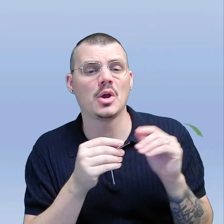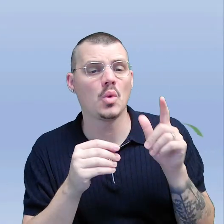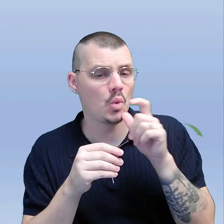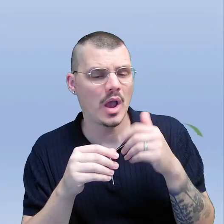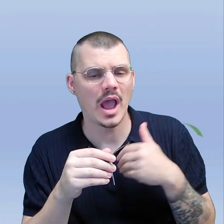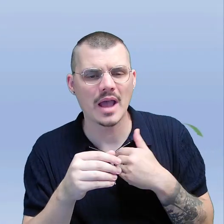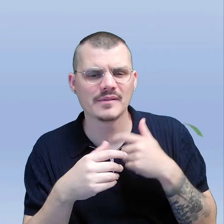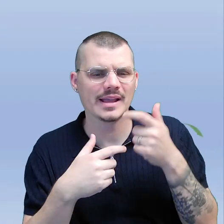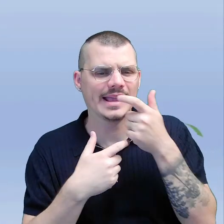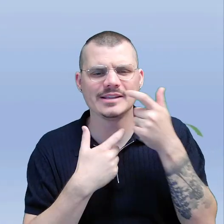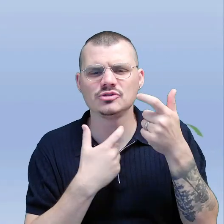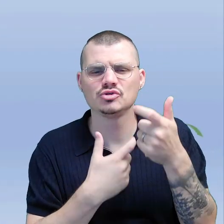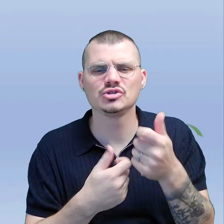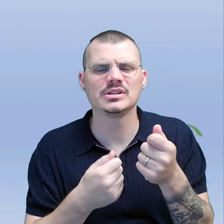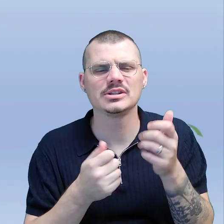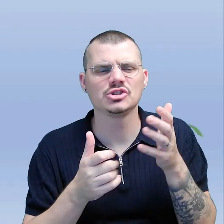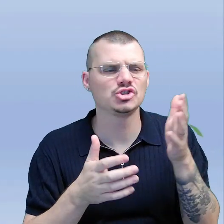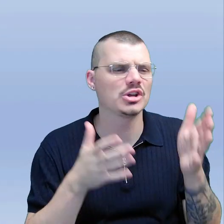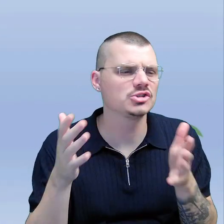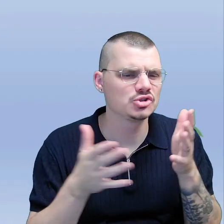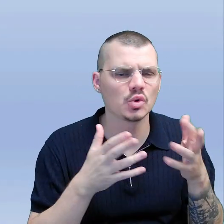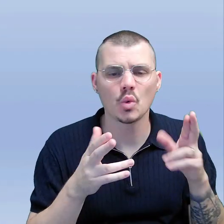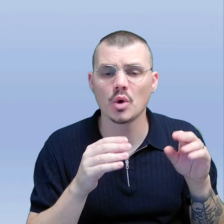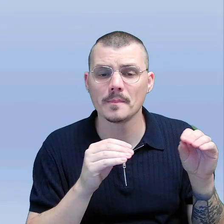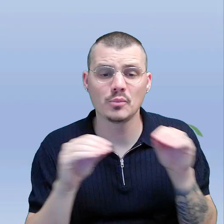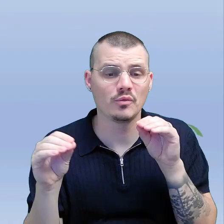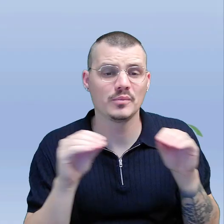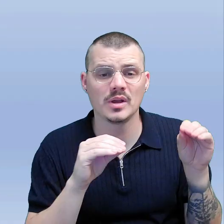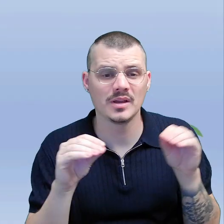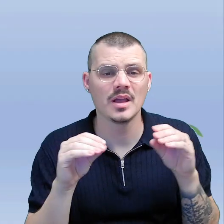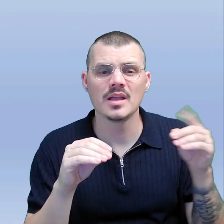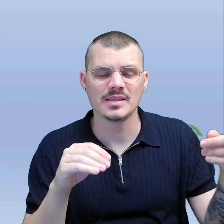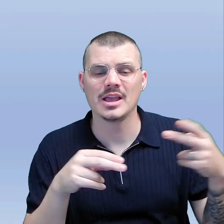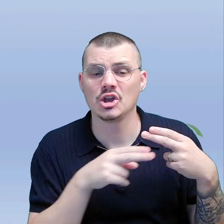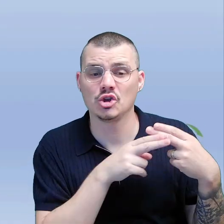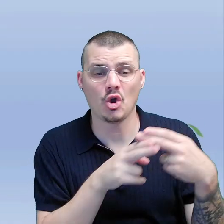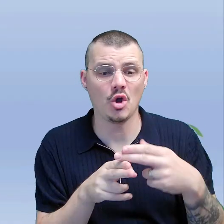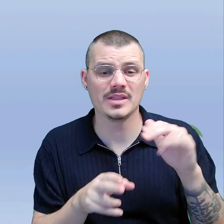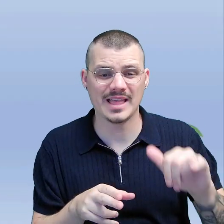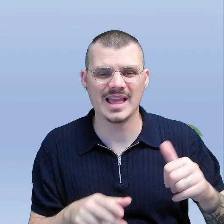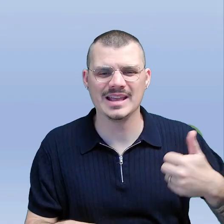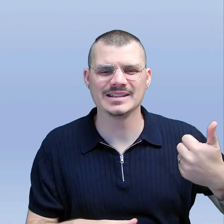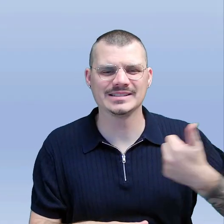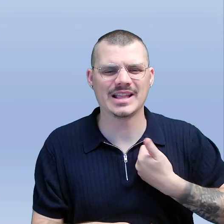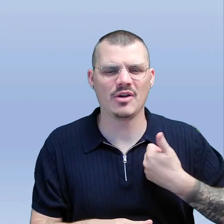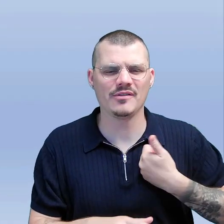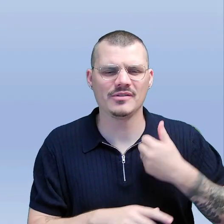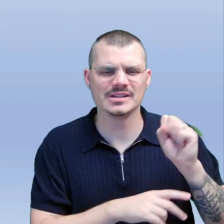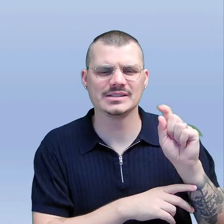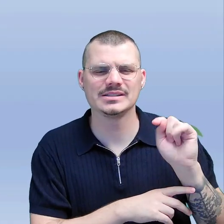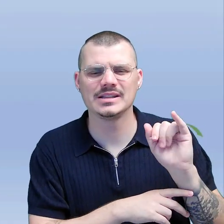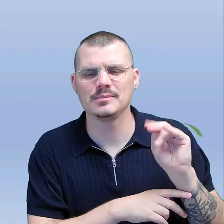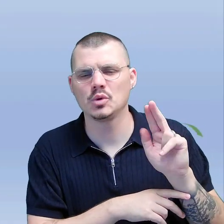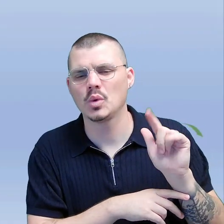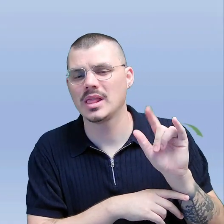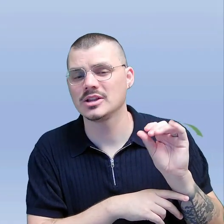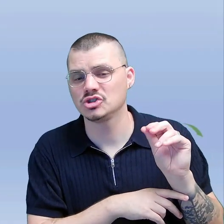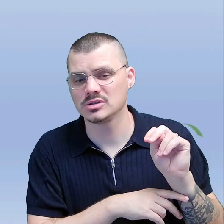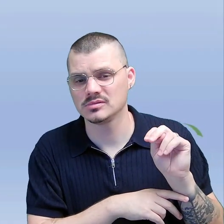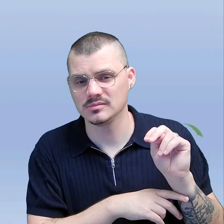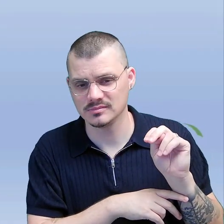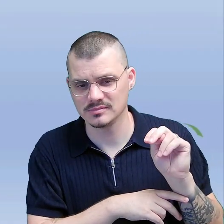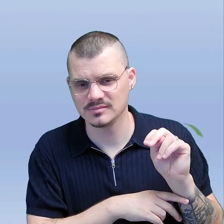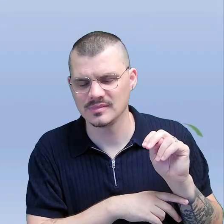have interesting gestures or movements, and they call it self-stimulation, as though